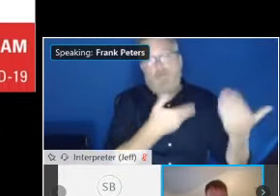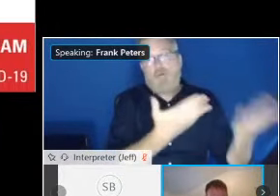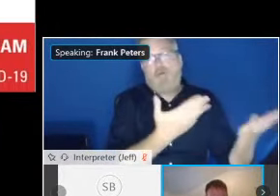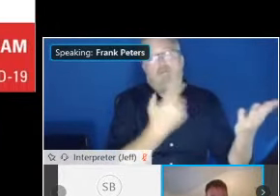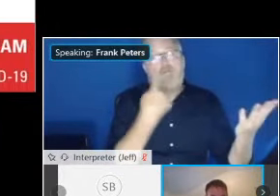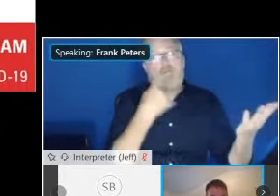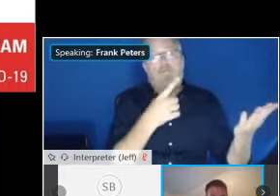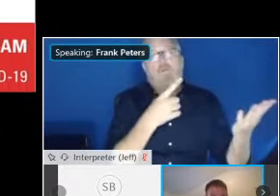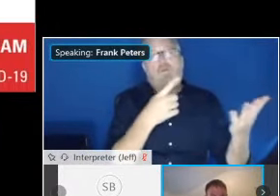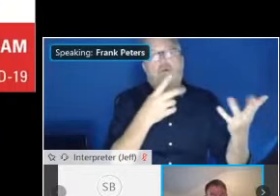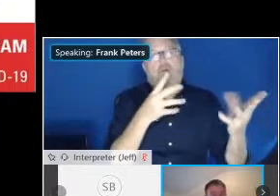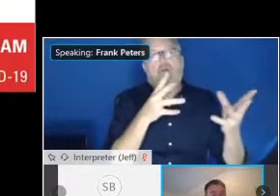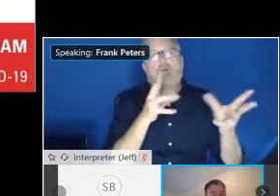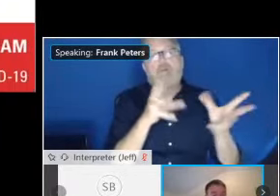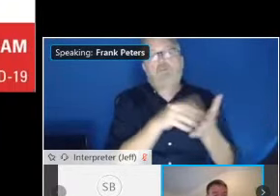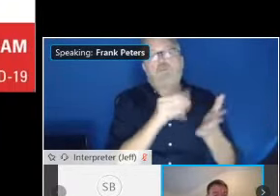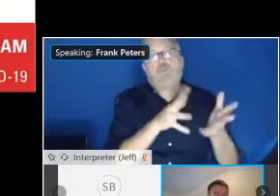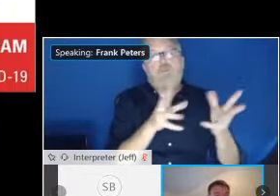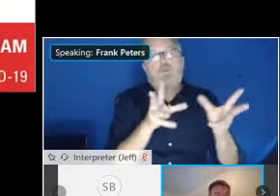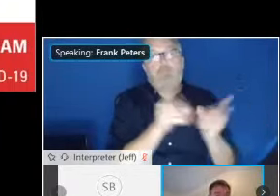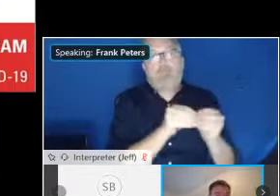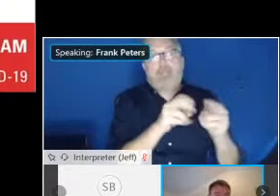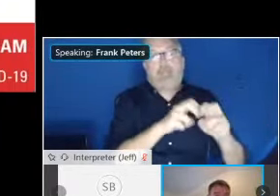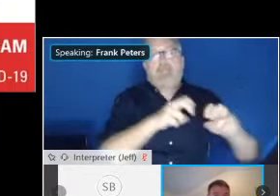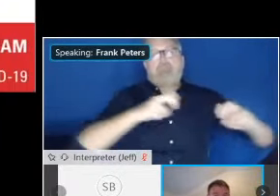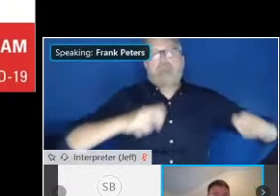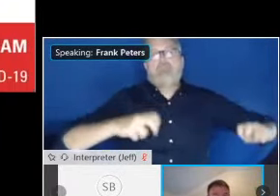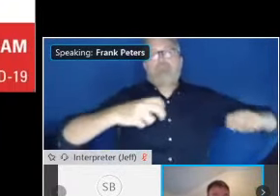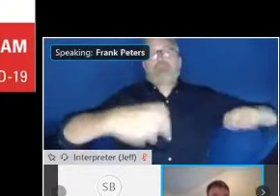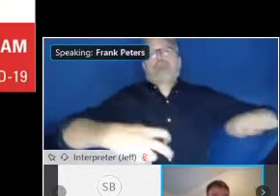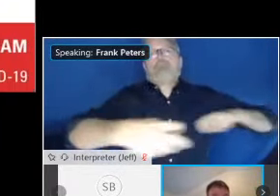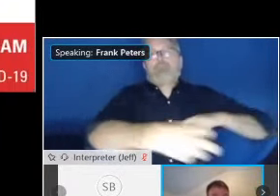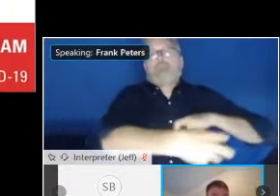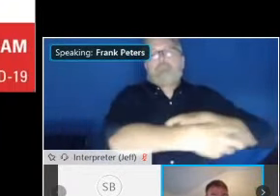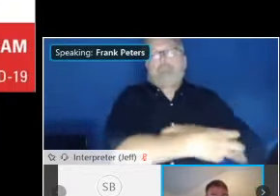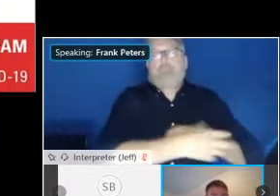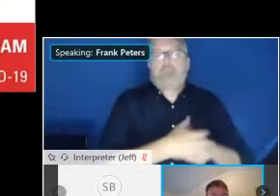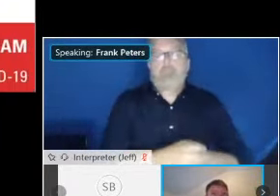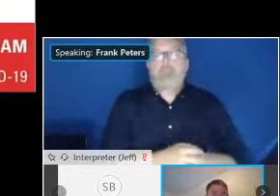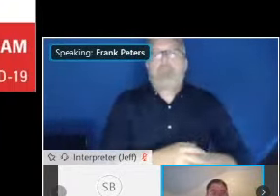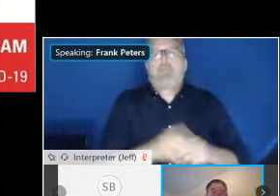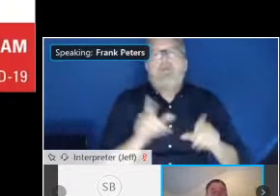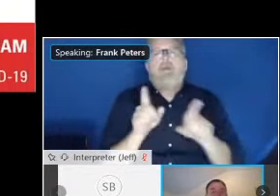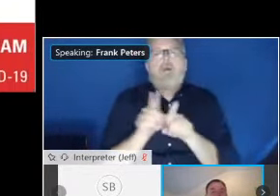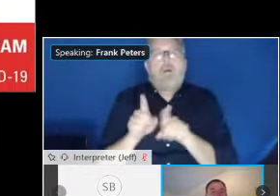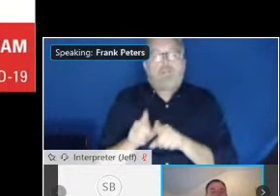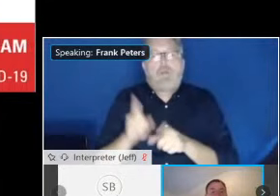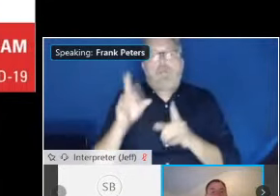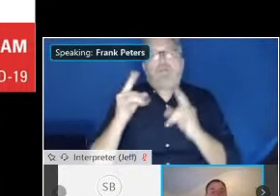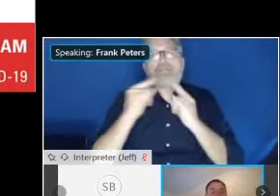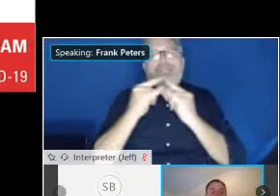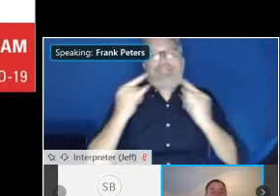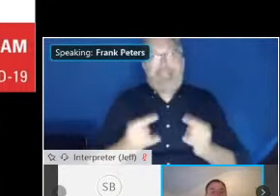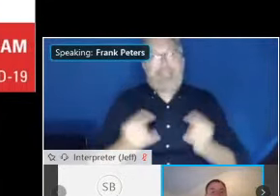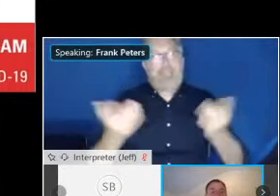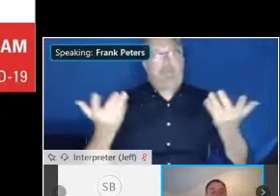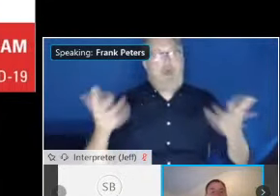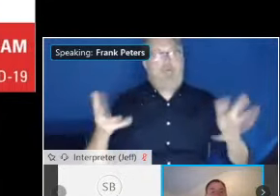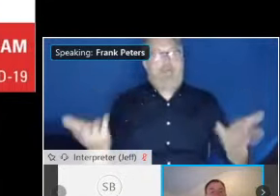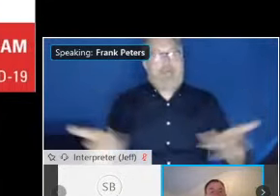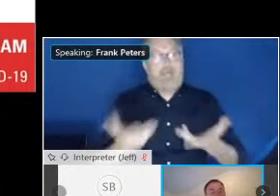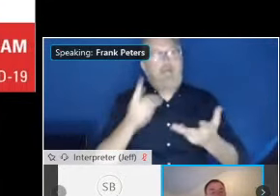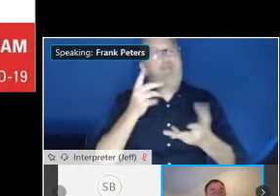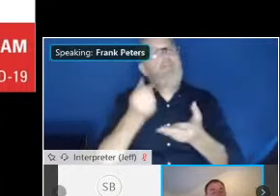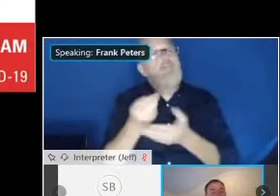available and communicated on Wednesday. The other item is that there's some tents on campus, and there's a few more tents coming to